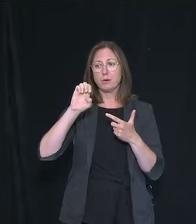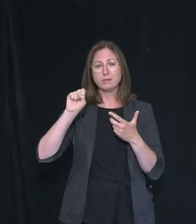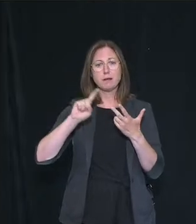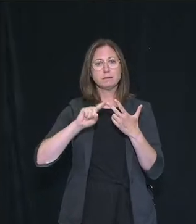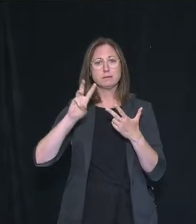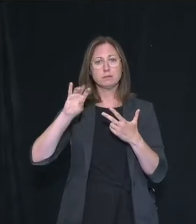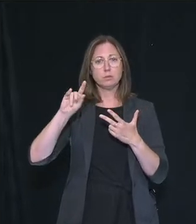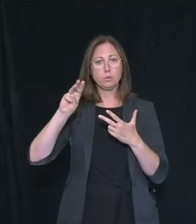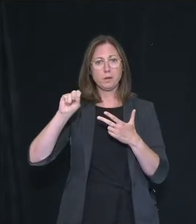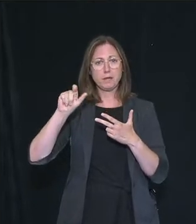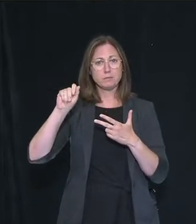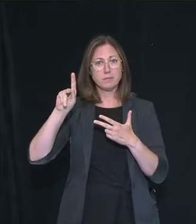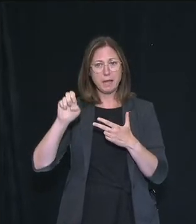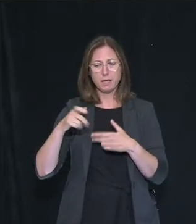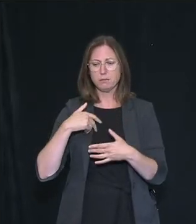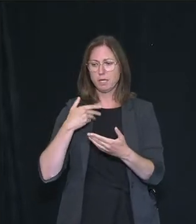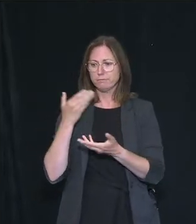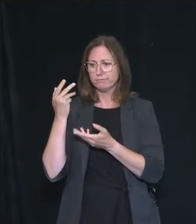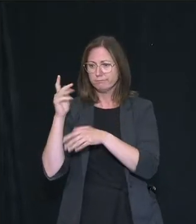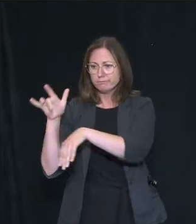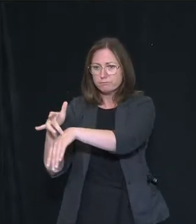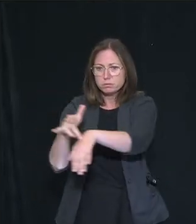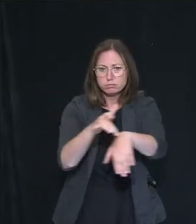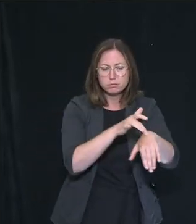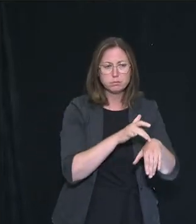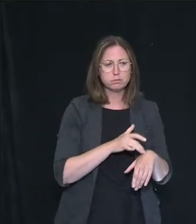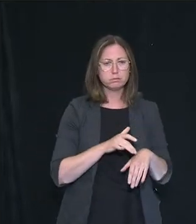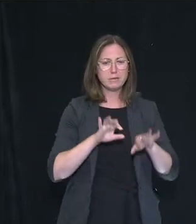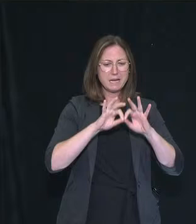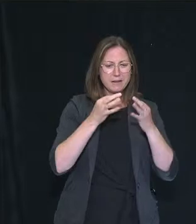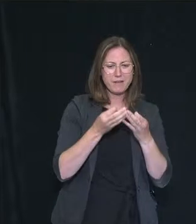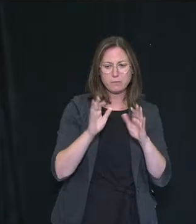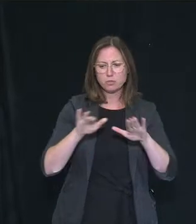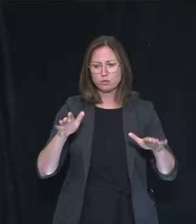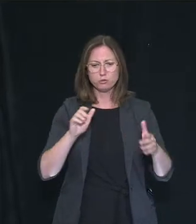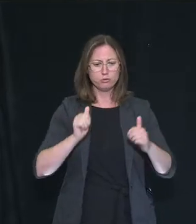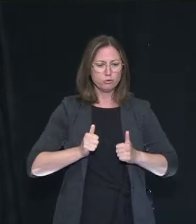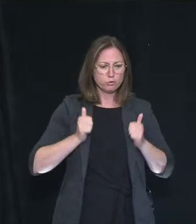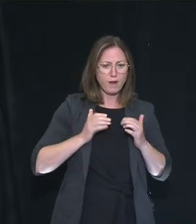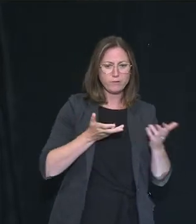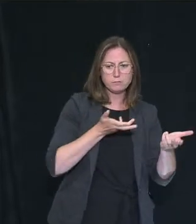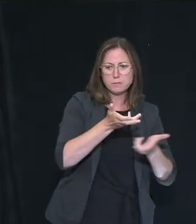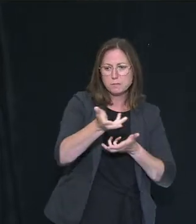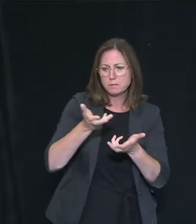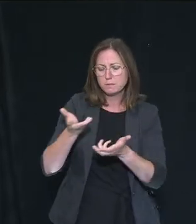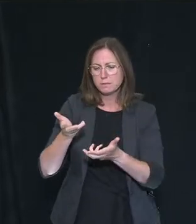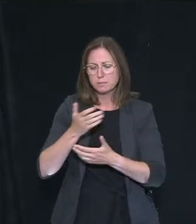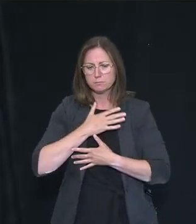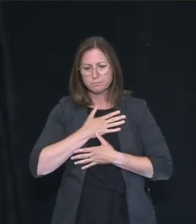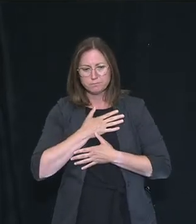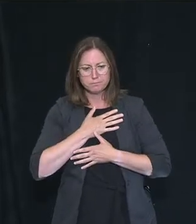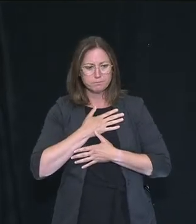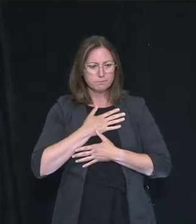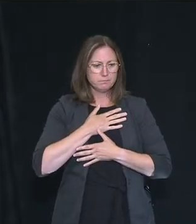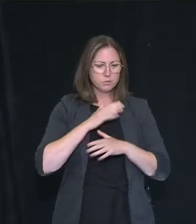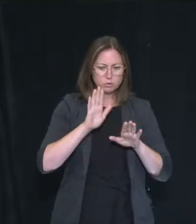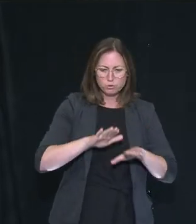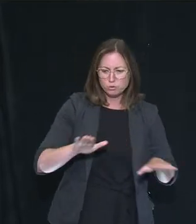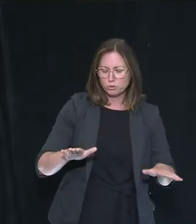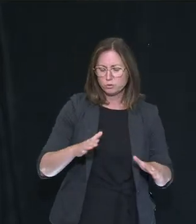survivors and with families, I think of the children, and I think of the parents too. As a